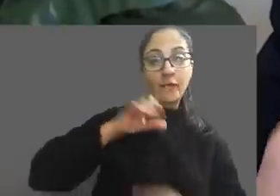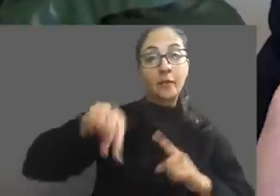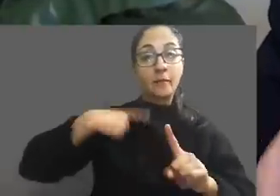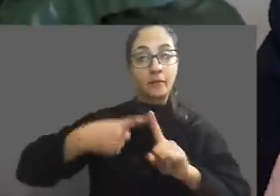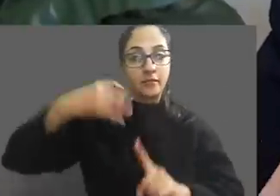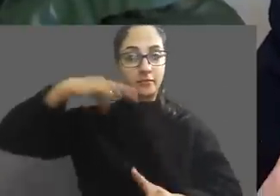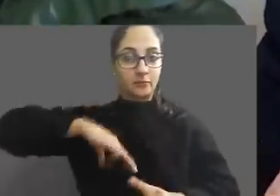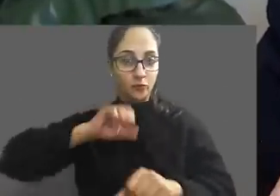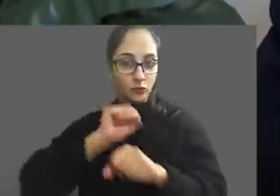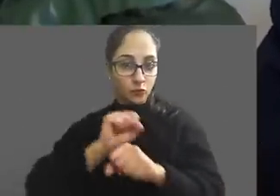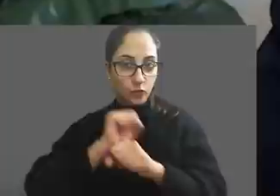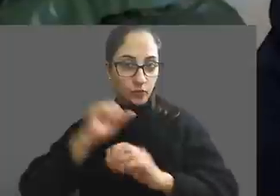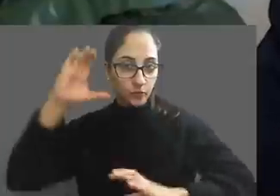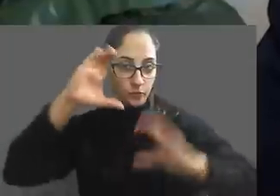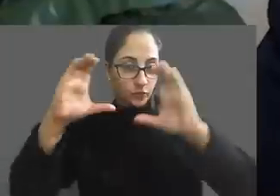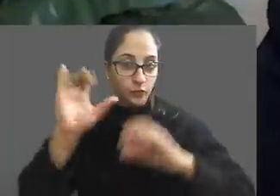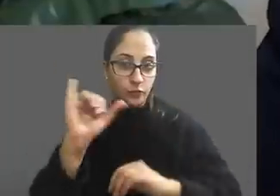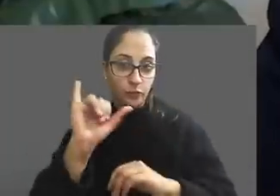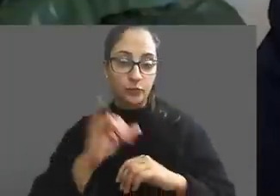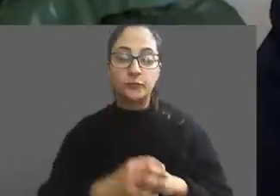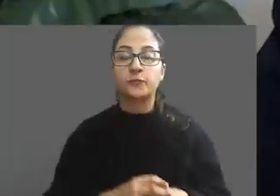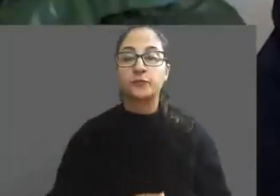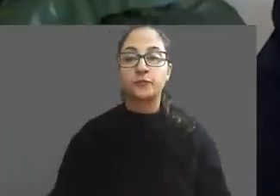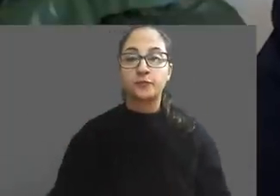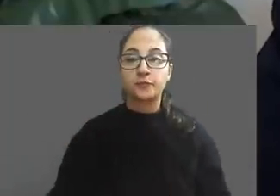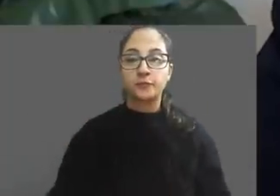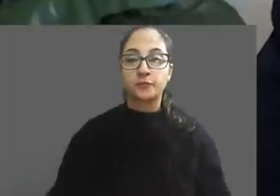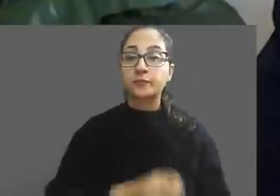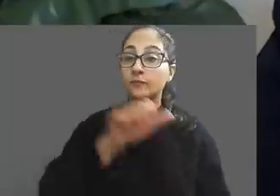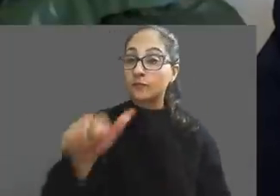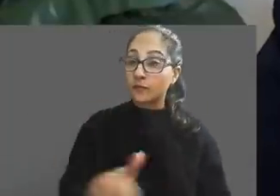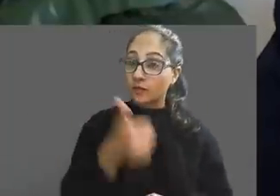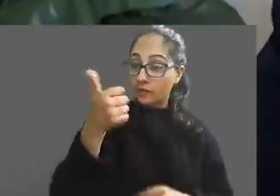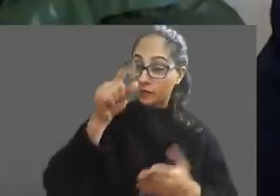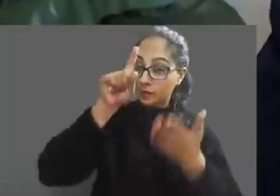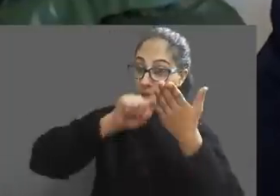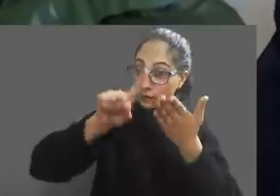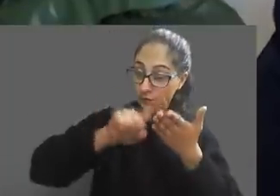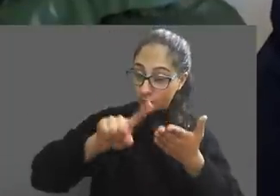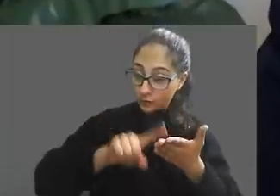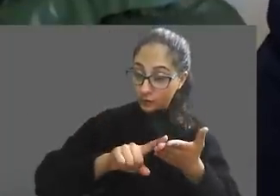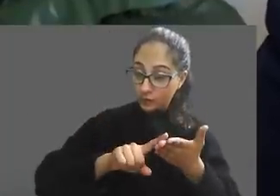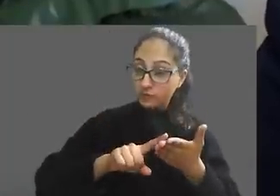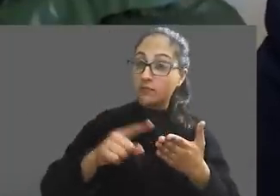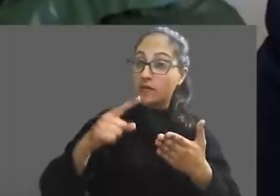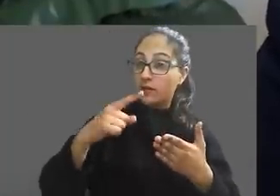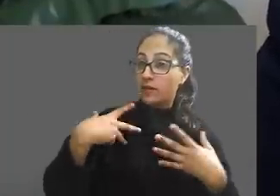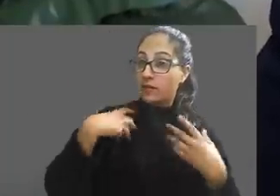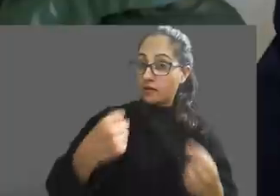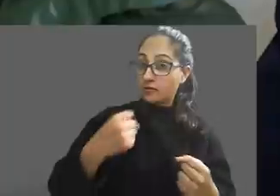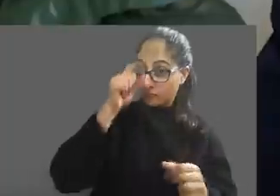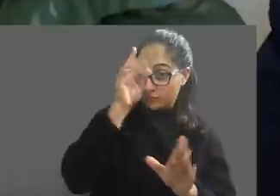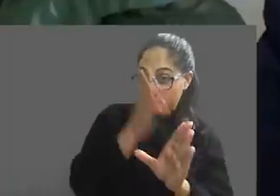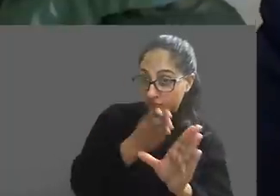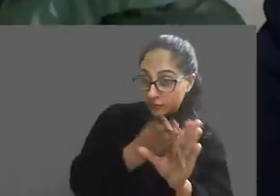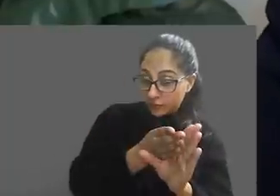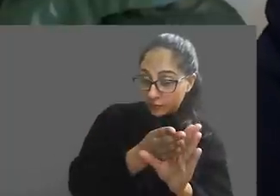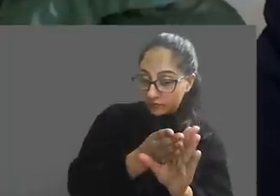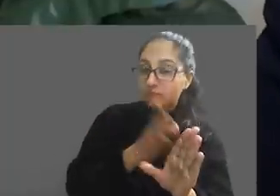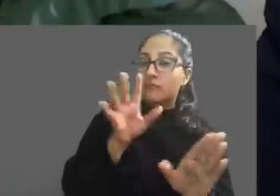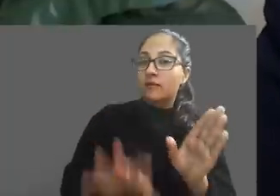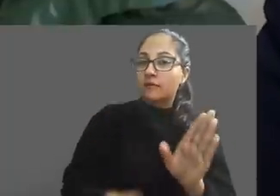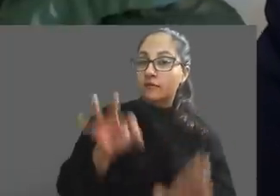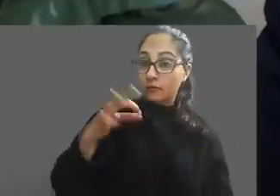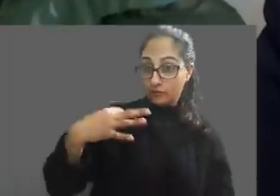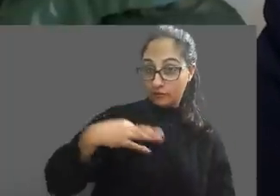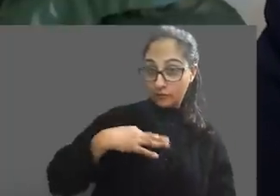lower mortality rates over a 5-year period than those who did not volunteer. And that was after adjusting